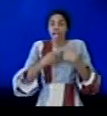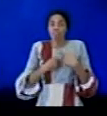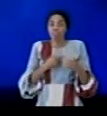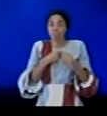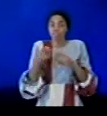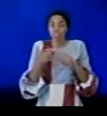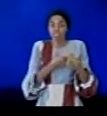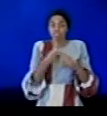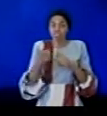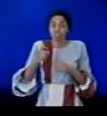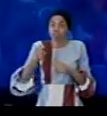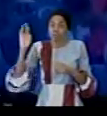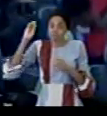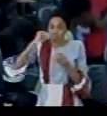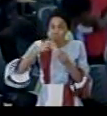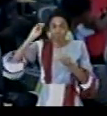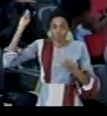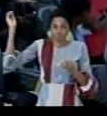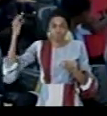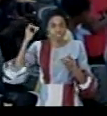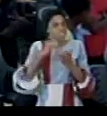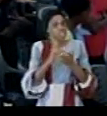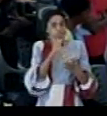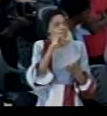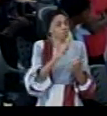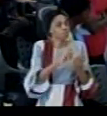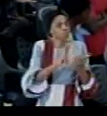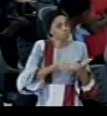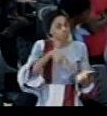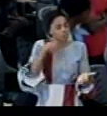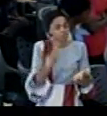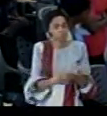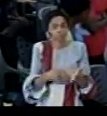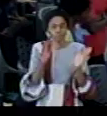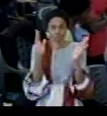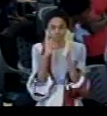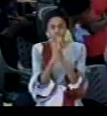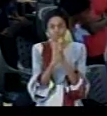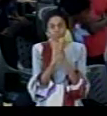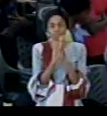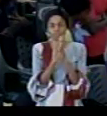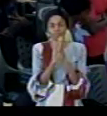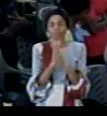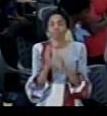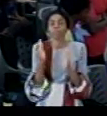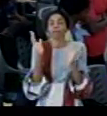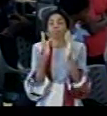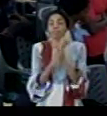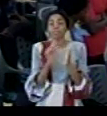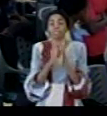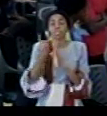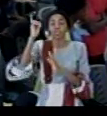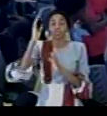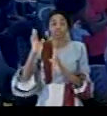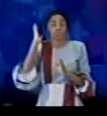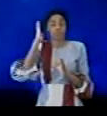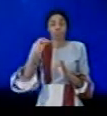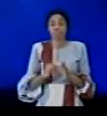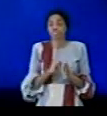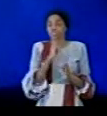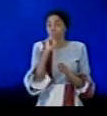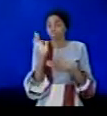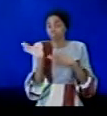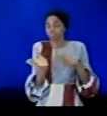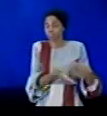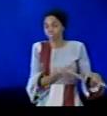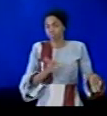Let's continue to pray that God will never leave us alone, that this open door, this great open